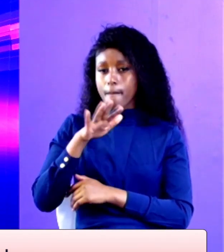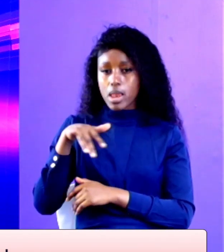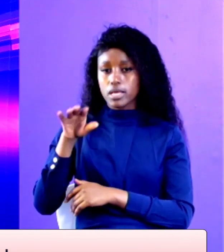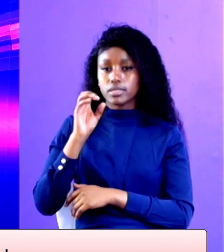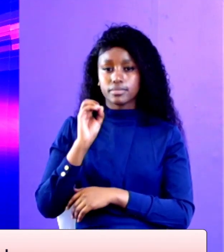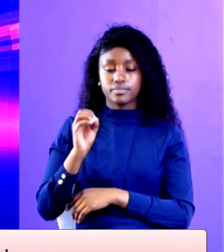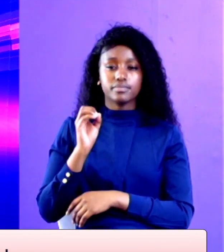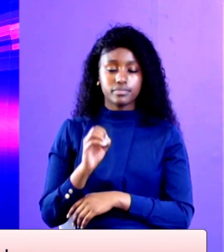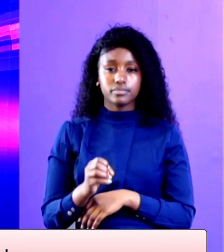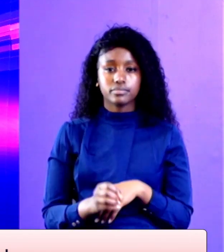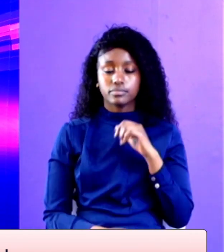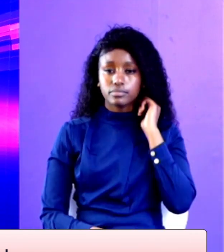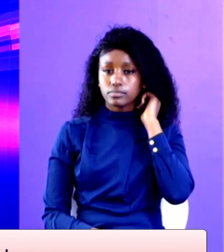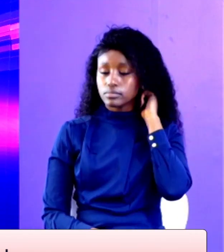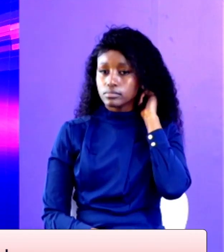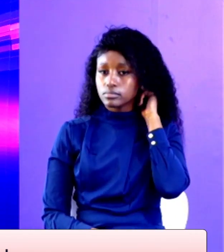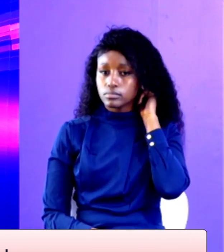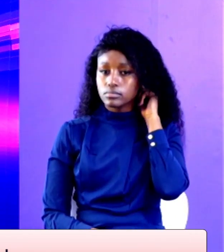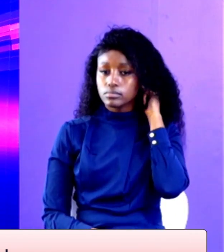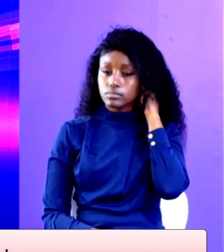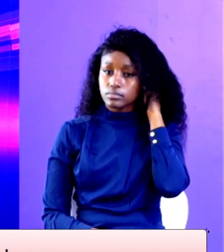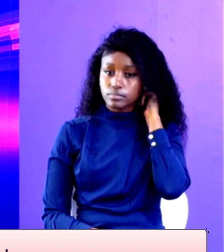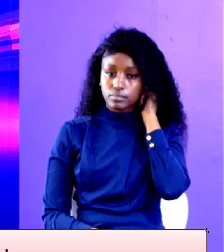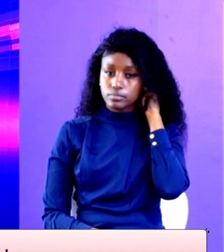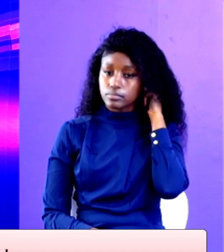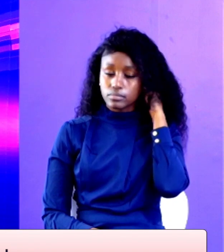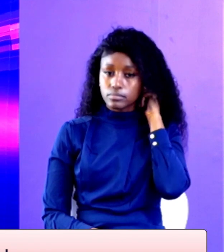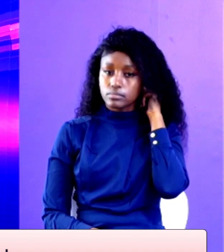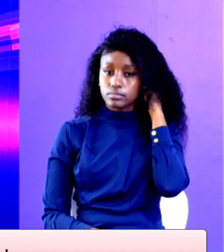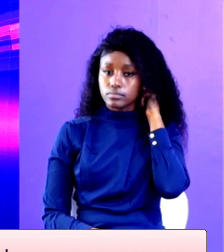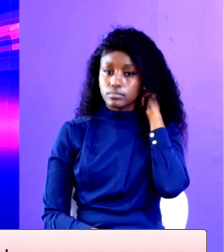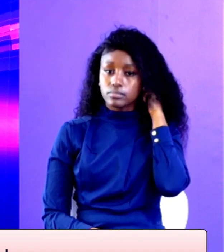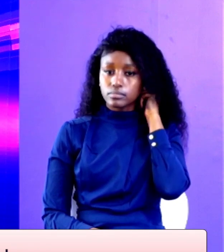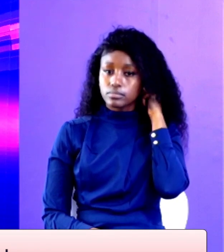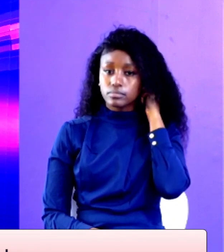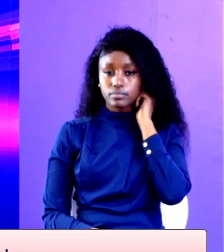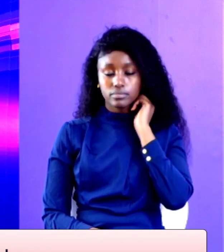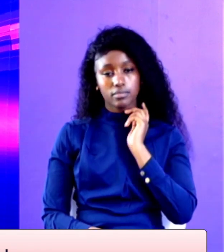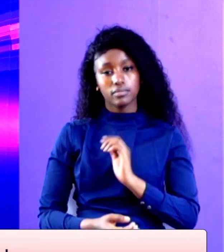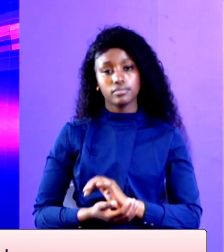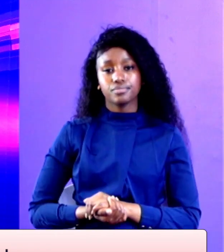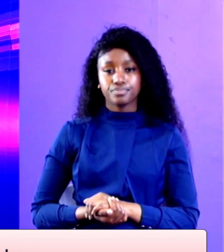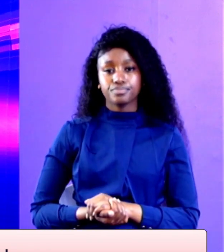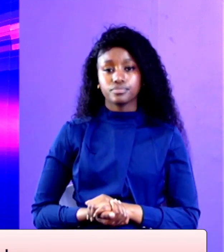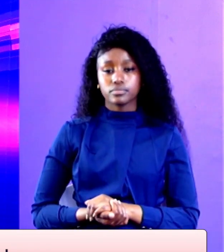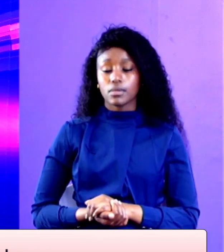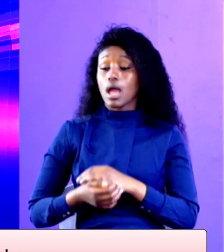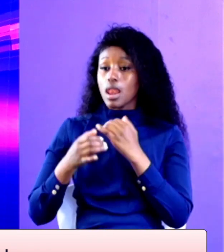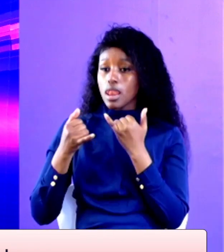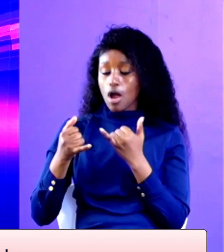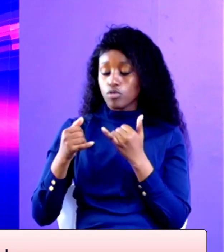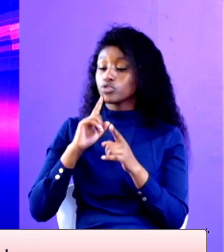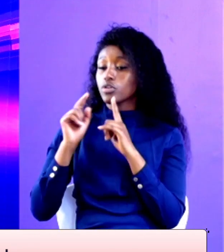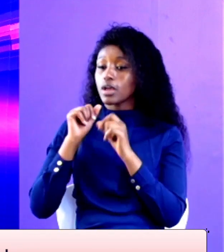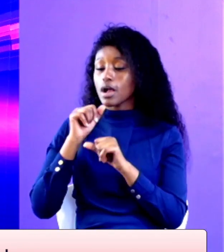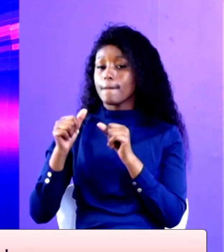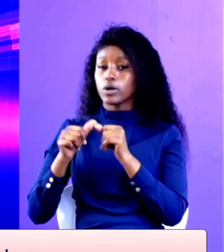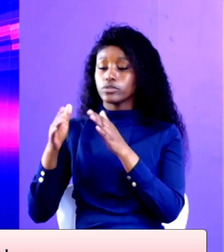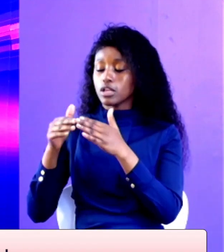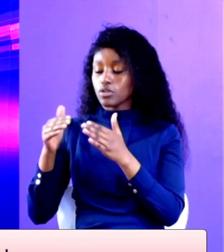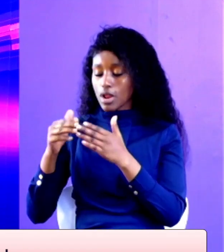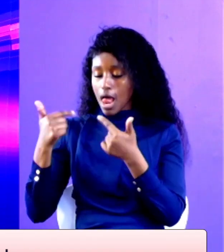And then talking about Arsenal, this is where I'll let you to speak. Shine to